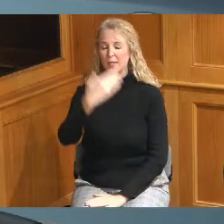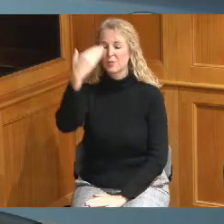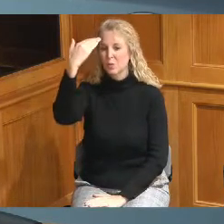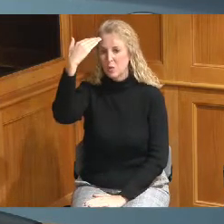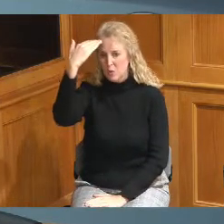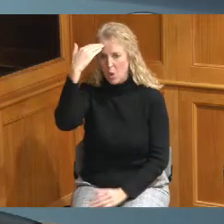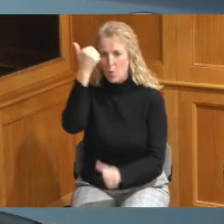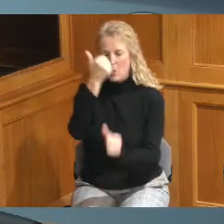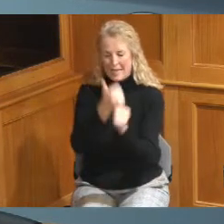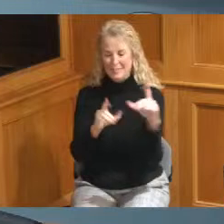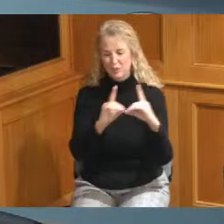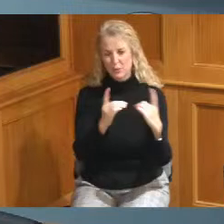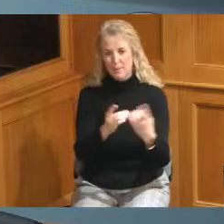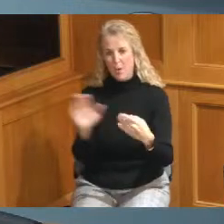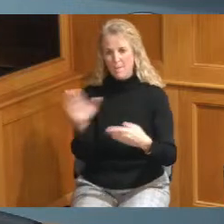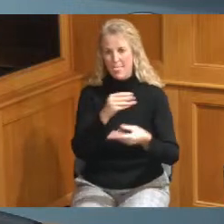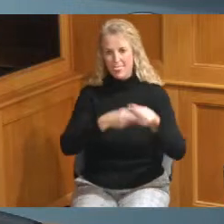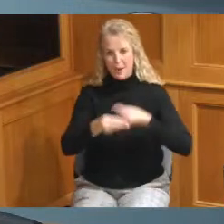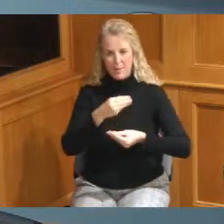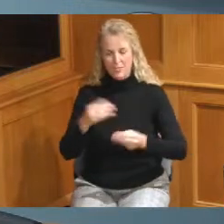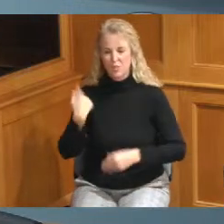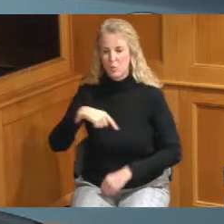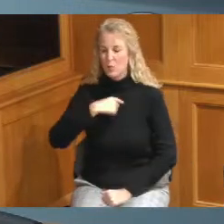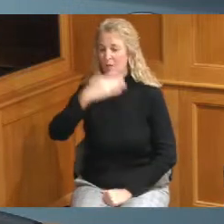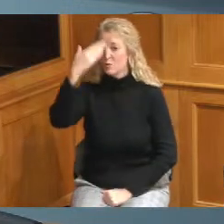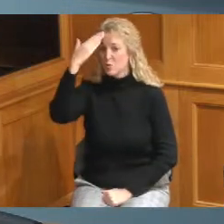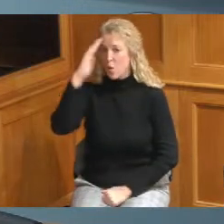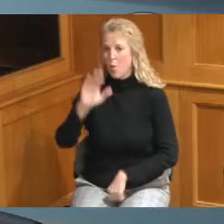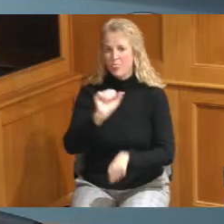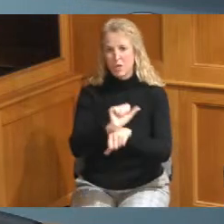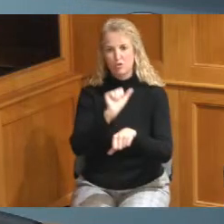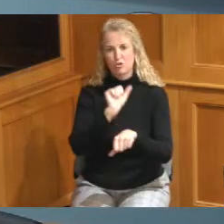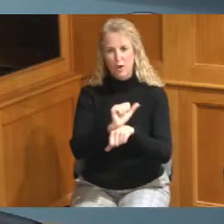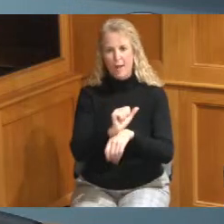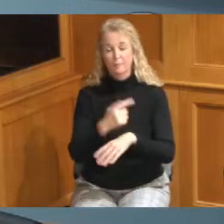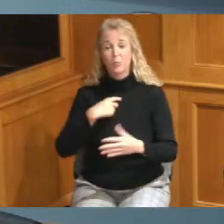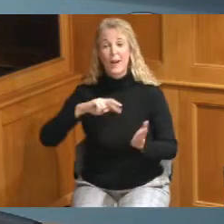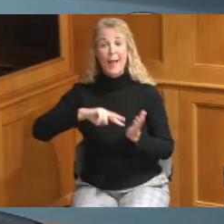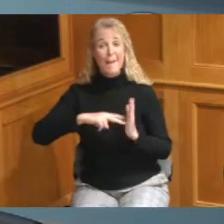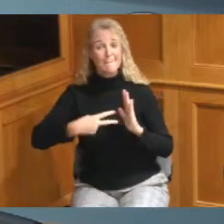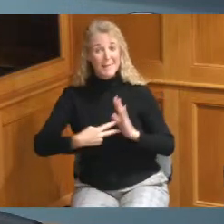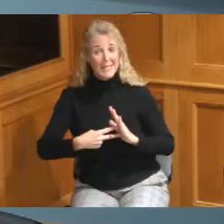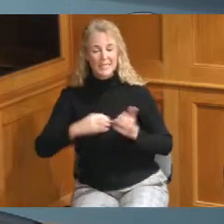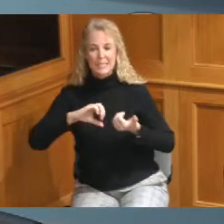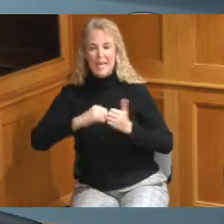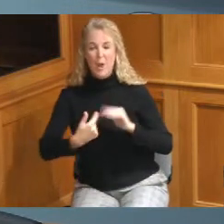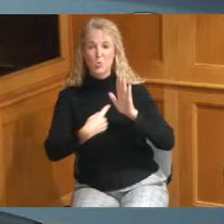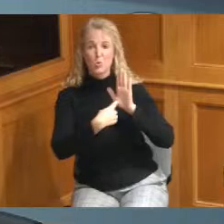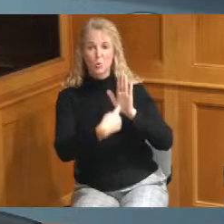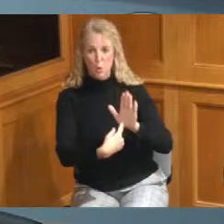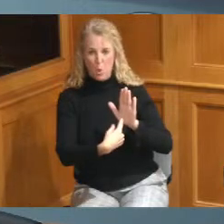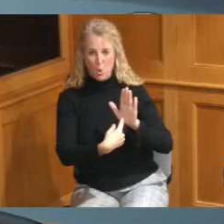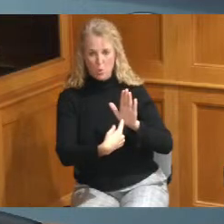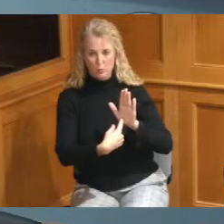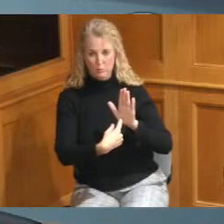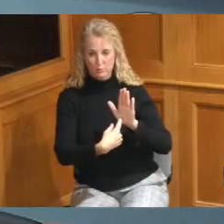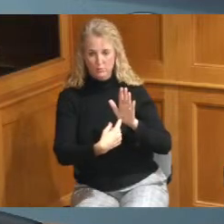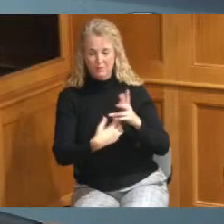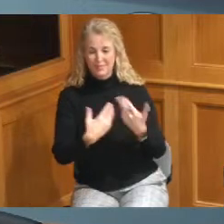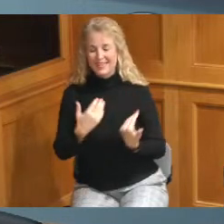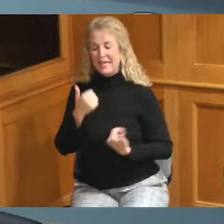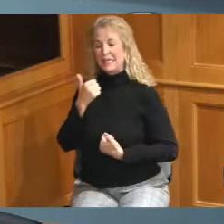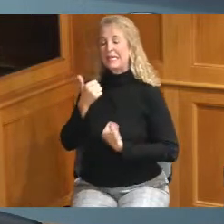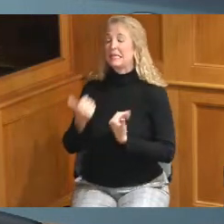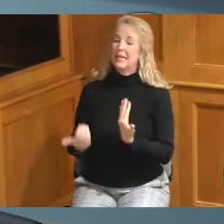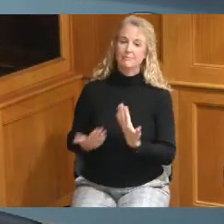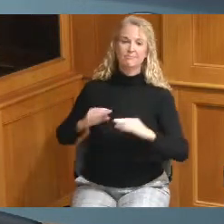departmental budgets of all the staff, et cetera. What is a bit complicated is showing that visually in a way that easily